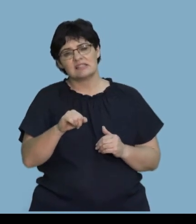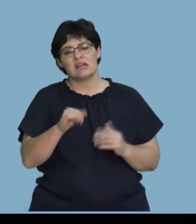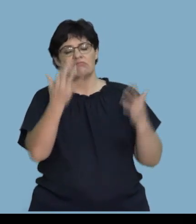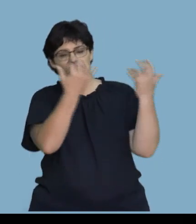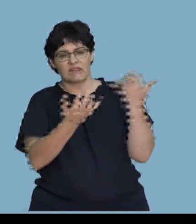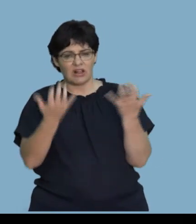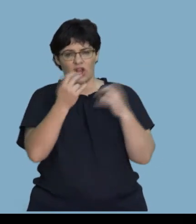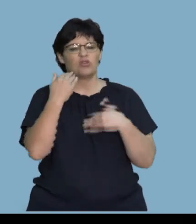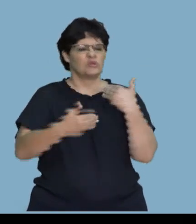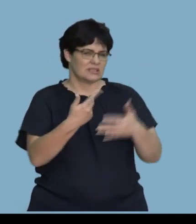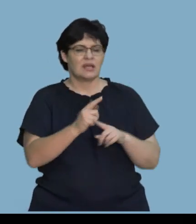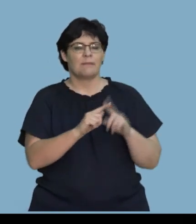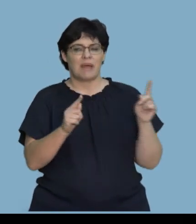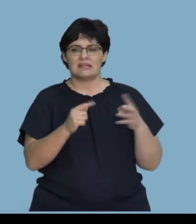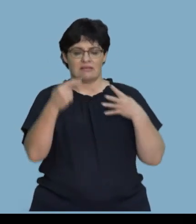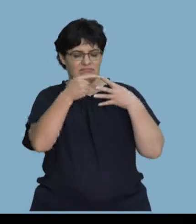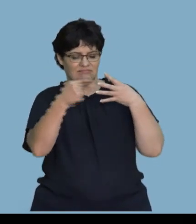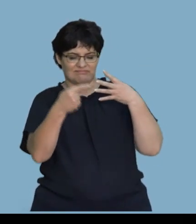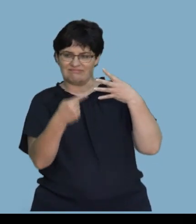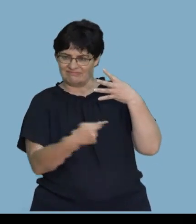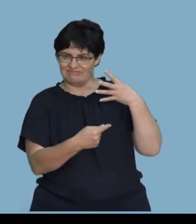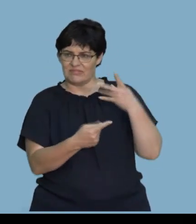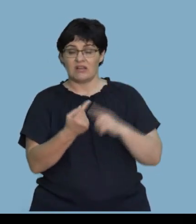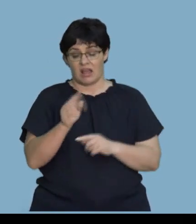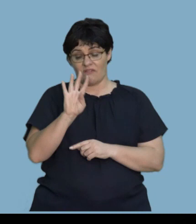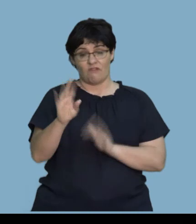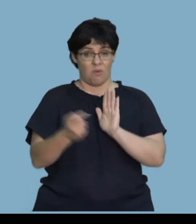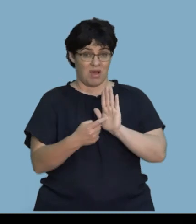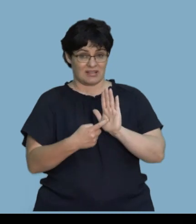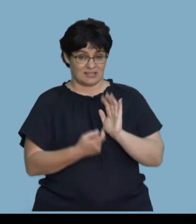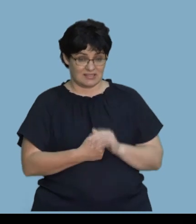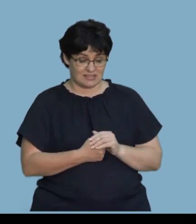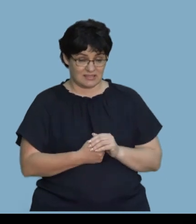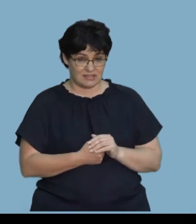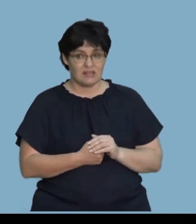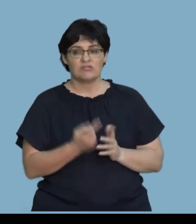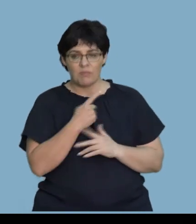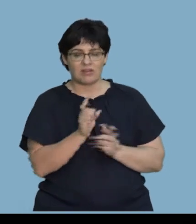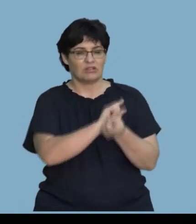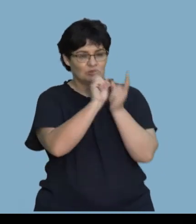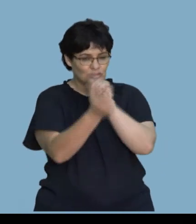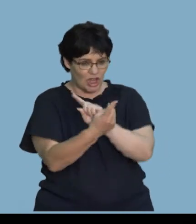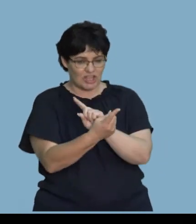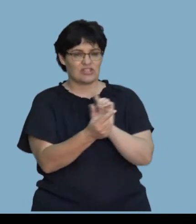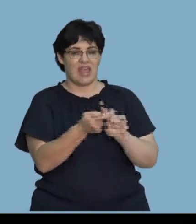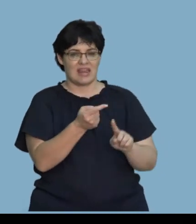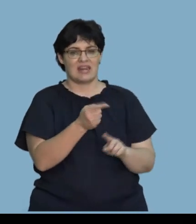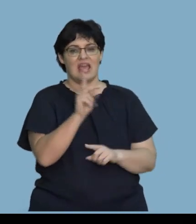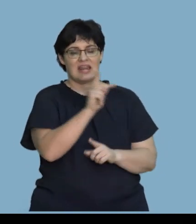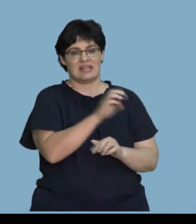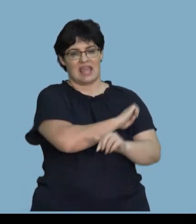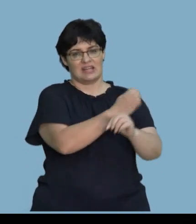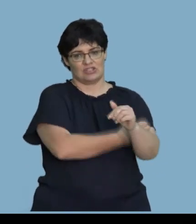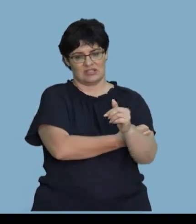calculation, but because there are many aspects to it in terms of, first of all, determining the change in kinetic energy and the